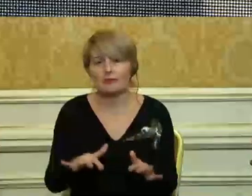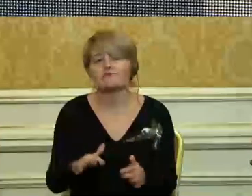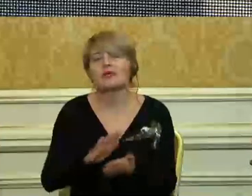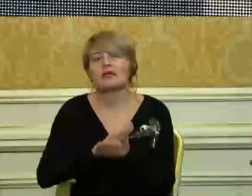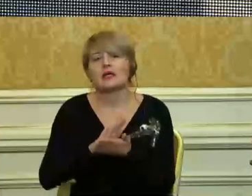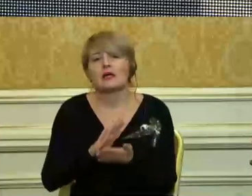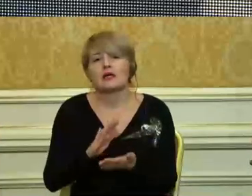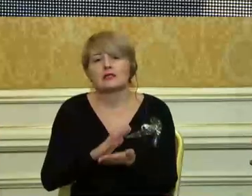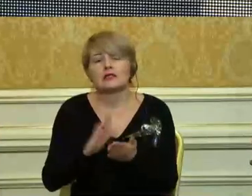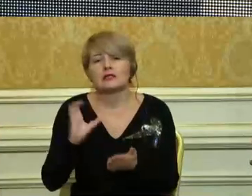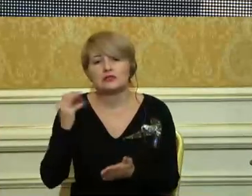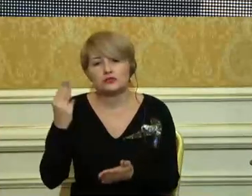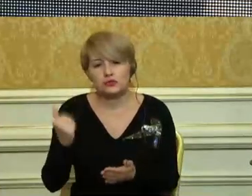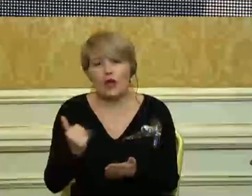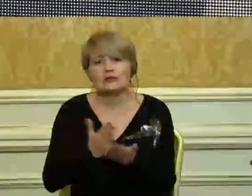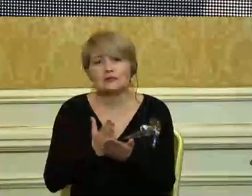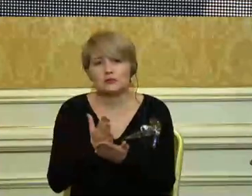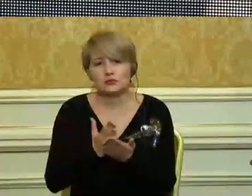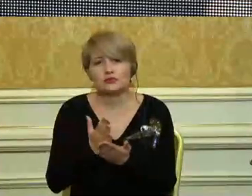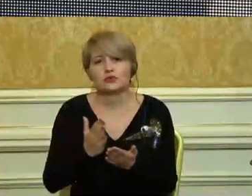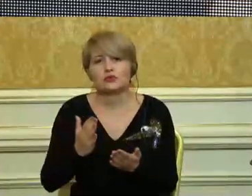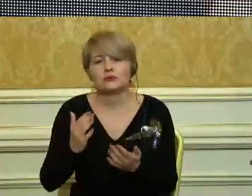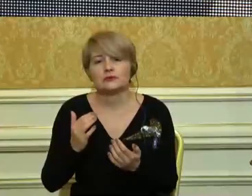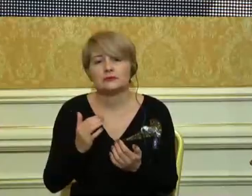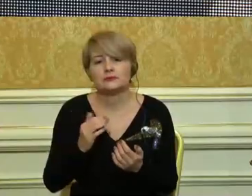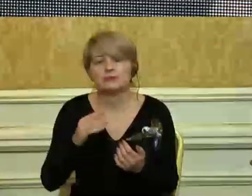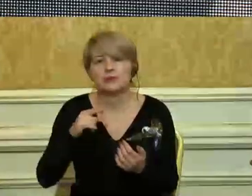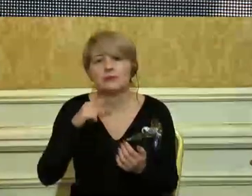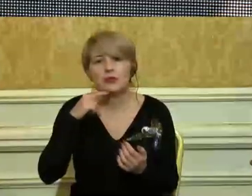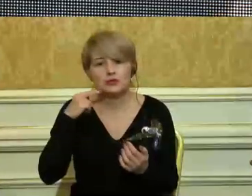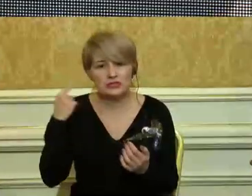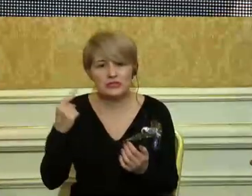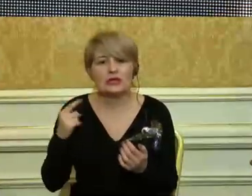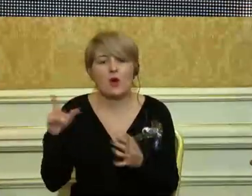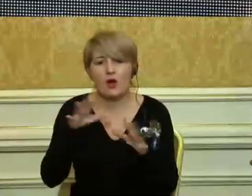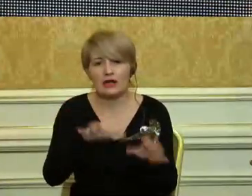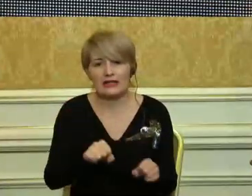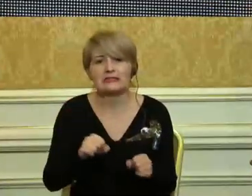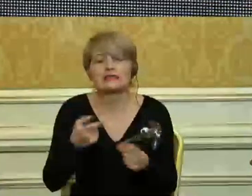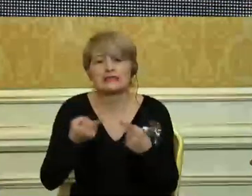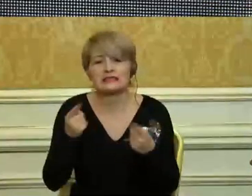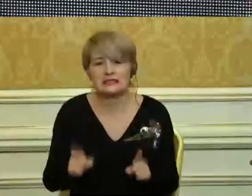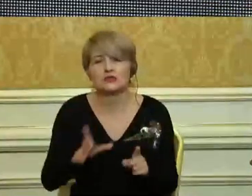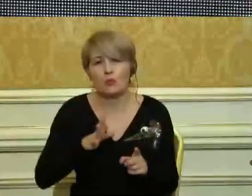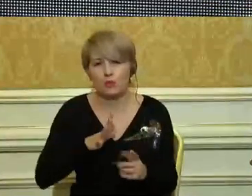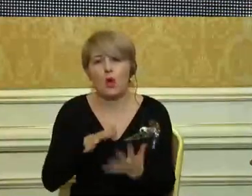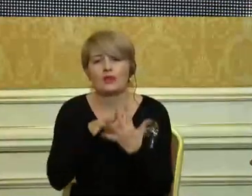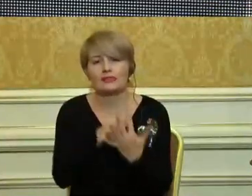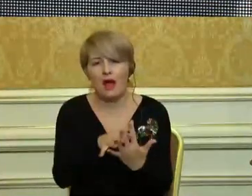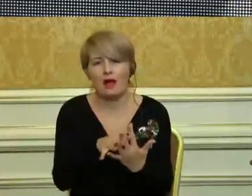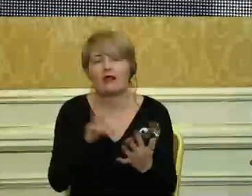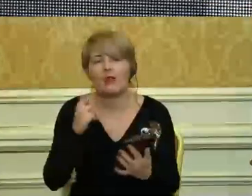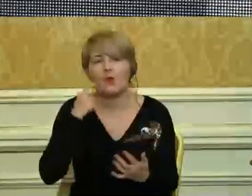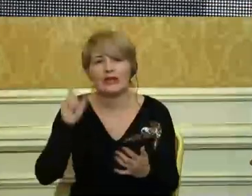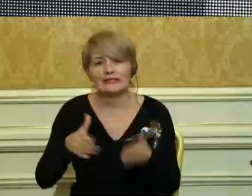This was an attack on Ukrainian vessels as they attempted to transit through the Kerch Strait. As